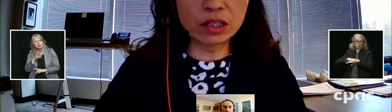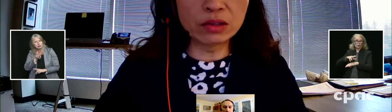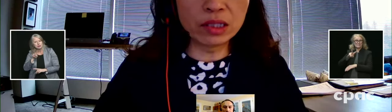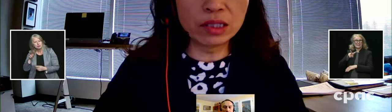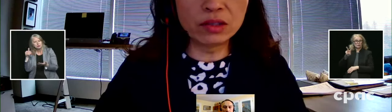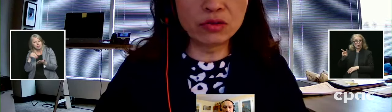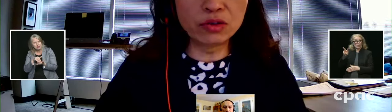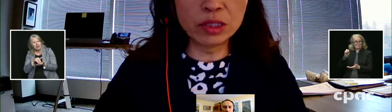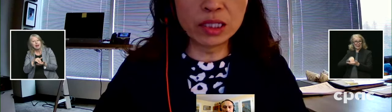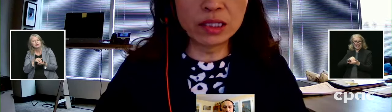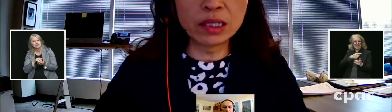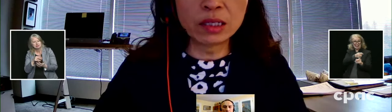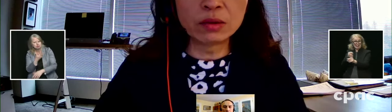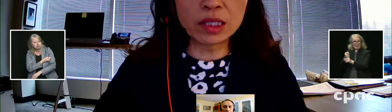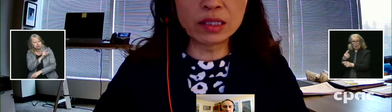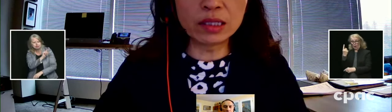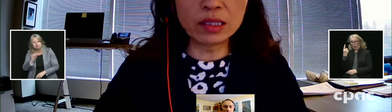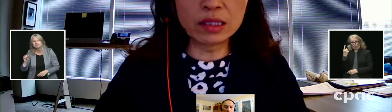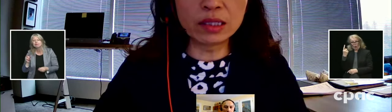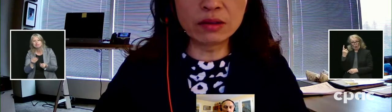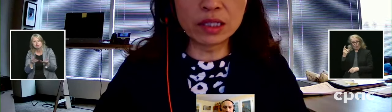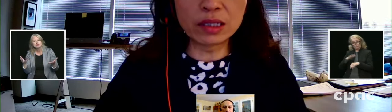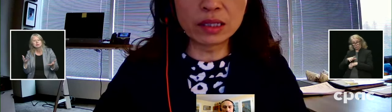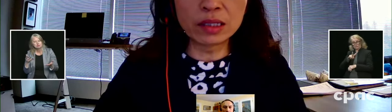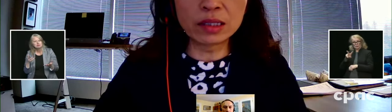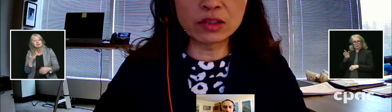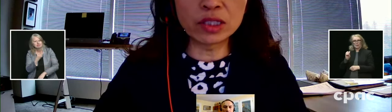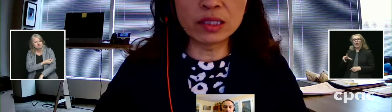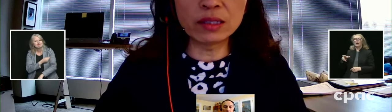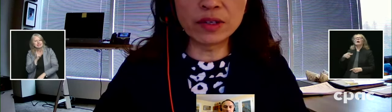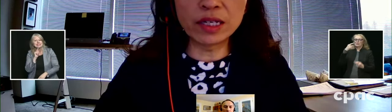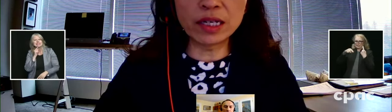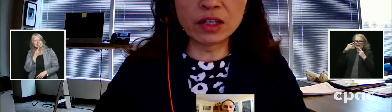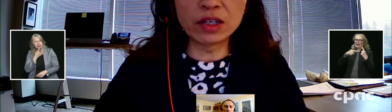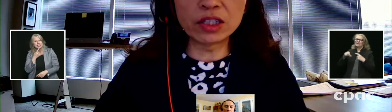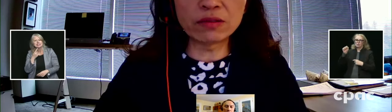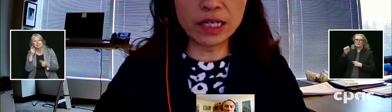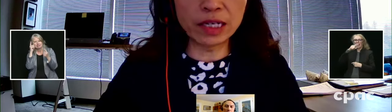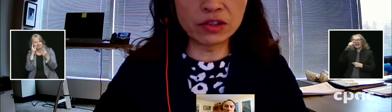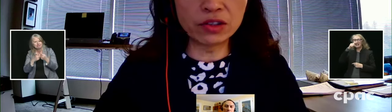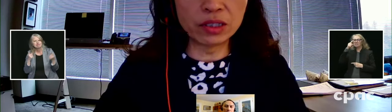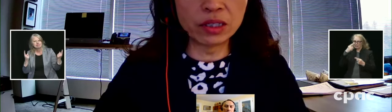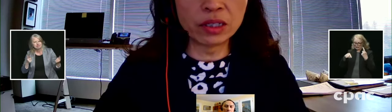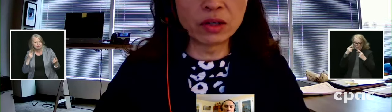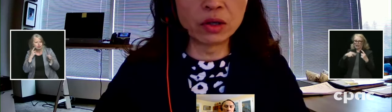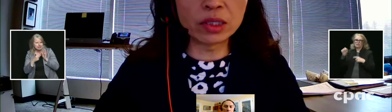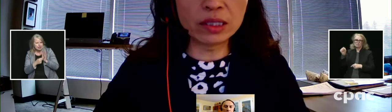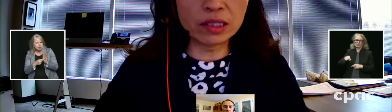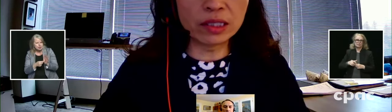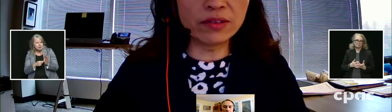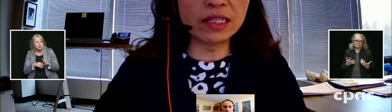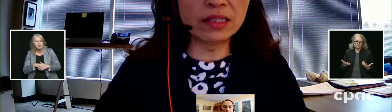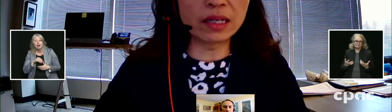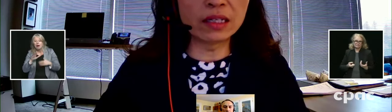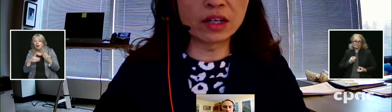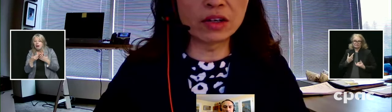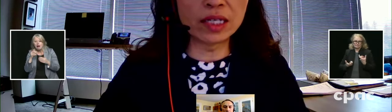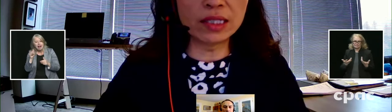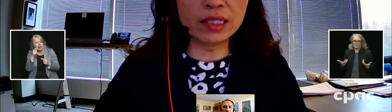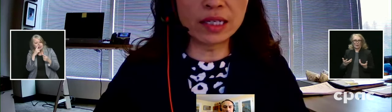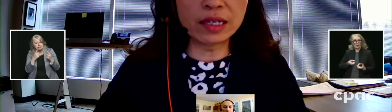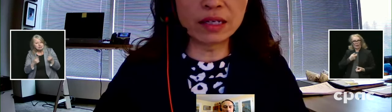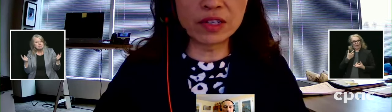1 in 22,000 doses distributed, were considered serious, such as a severe allergic reaction, or serious events undergo